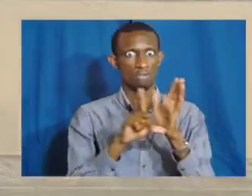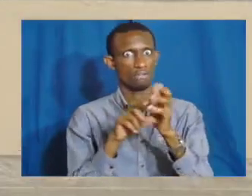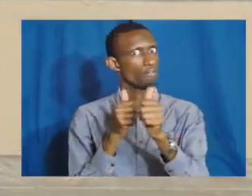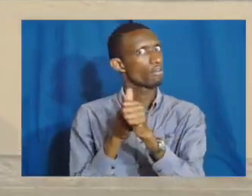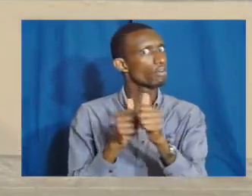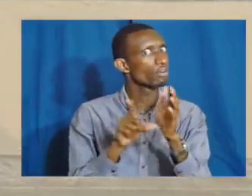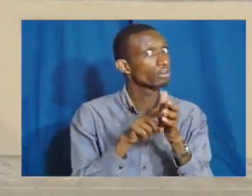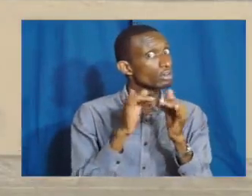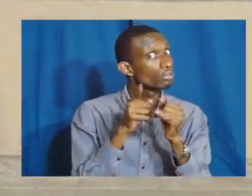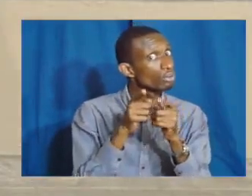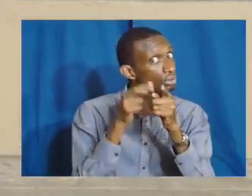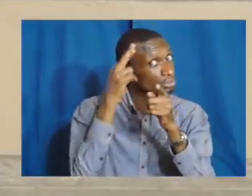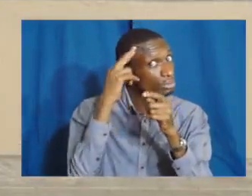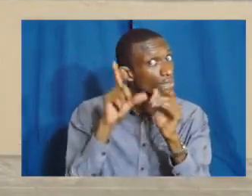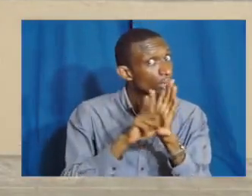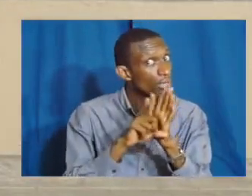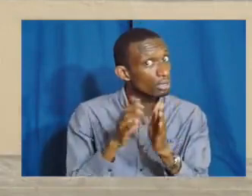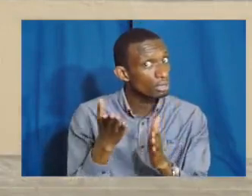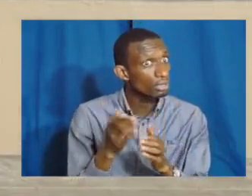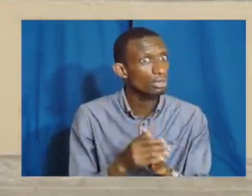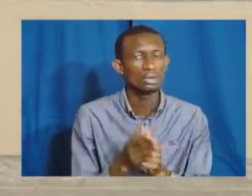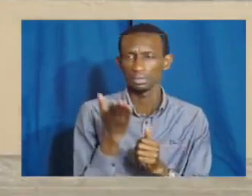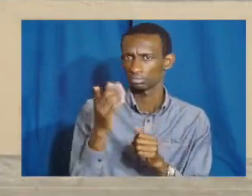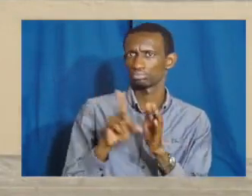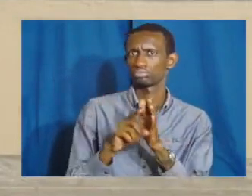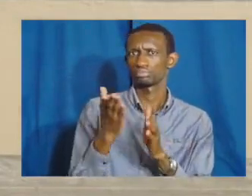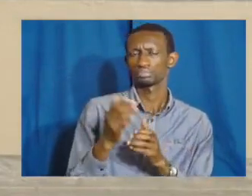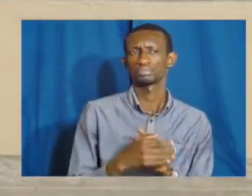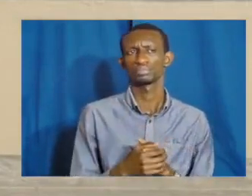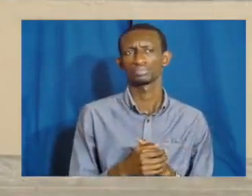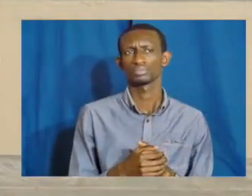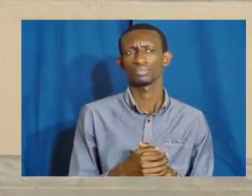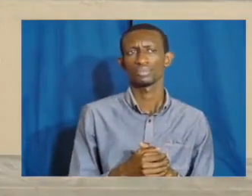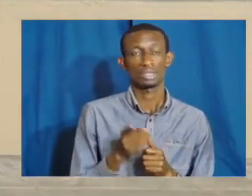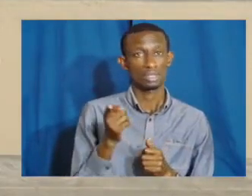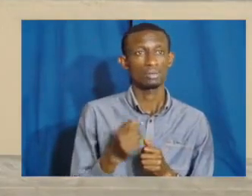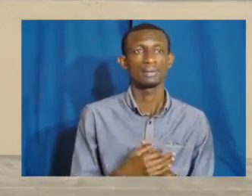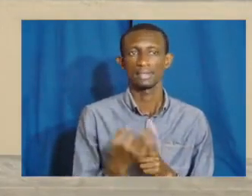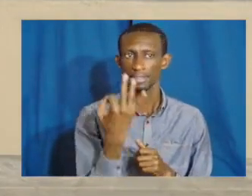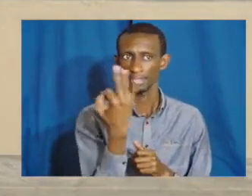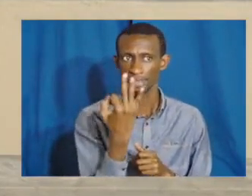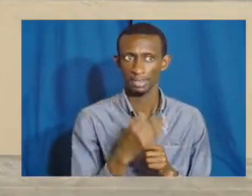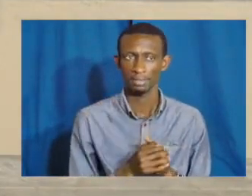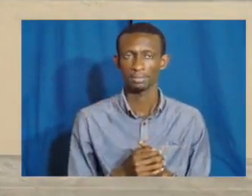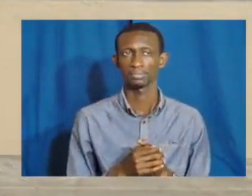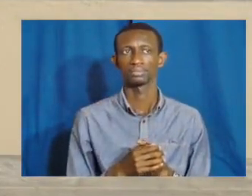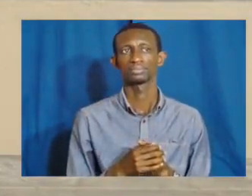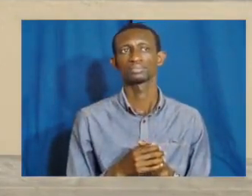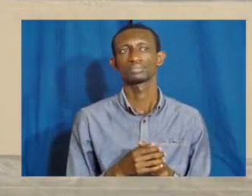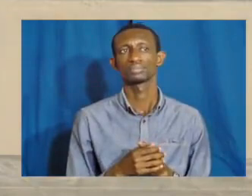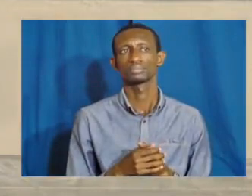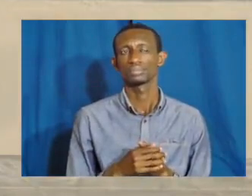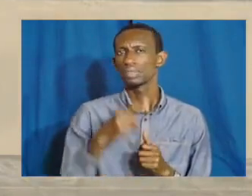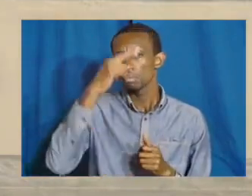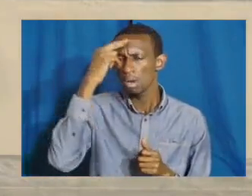you still remember the rules that we use, this one is mentioned twice. So this will be 3, and because they